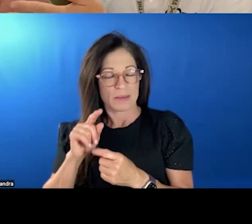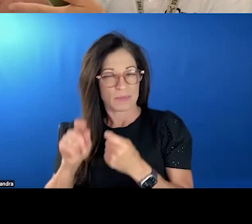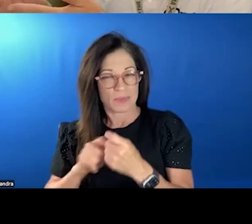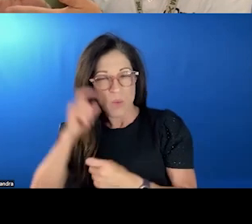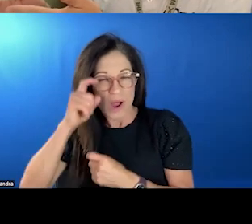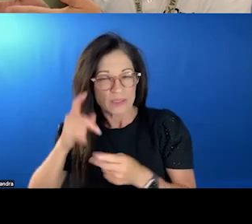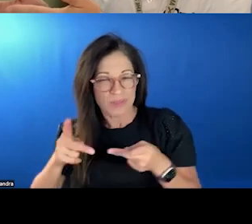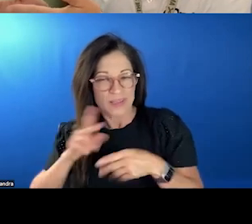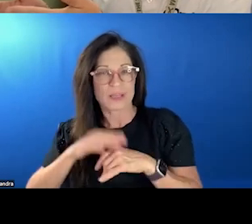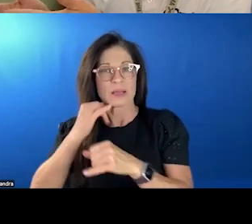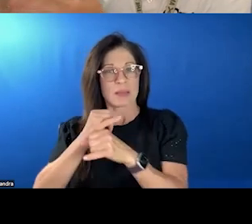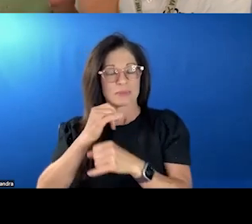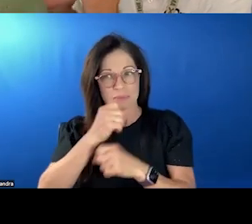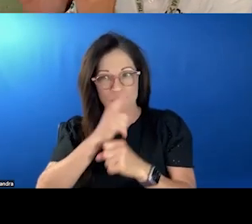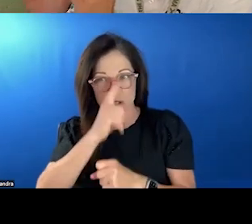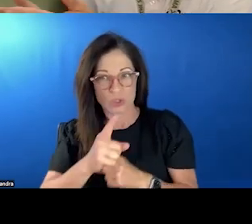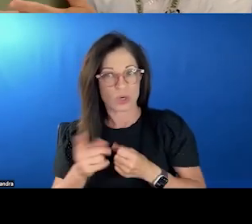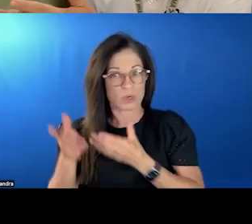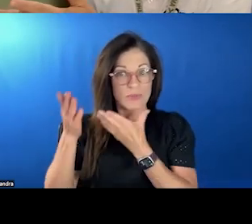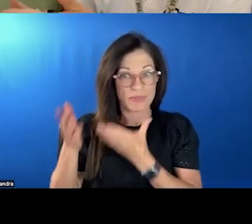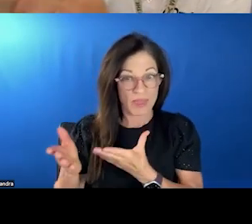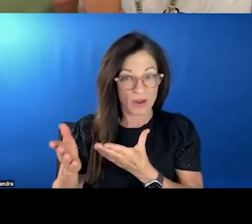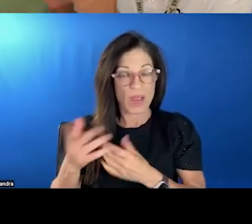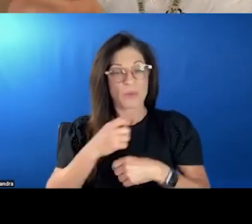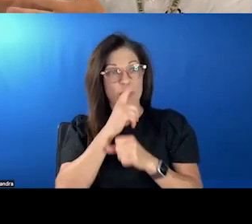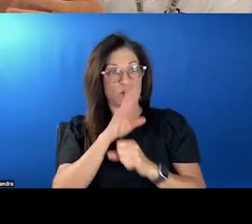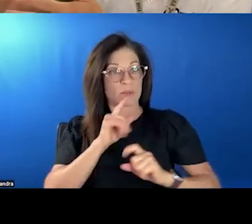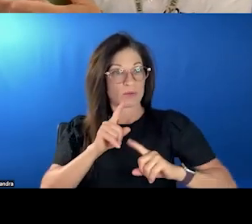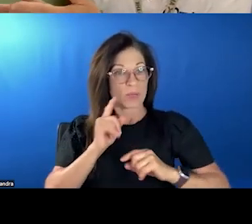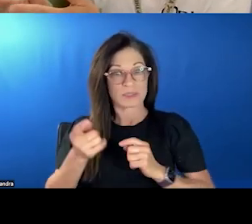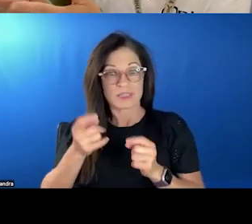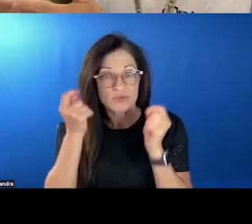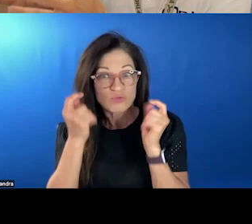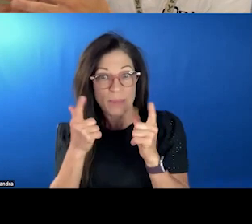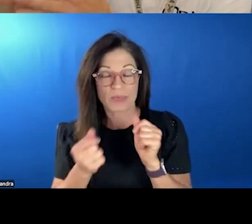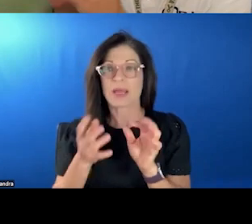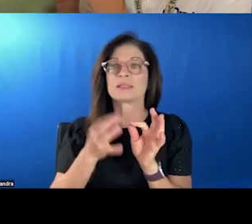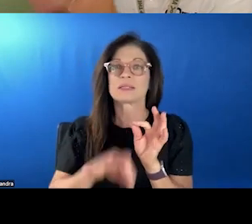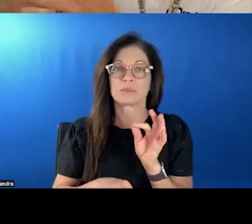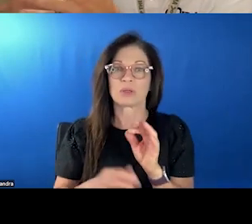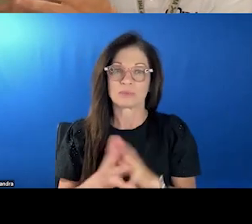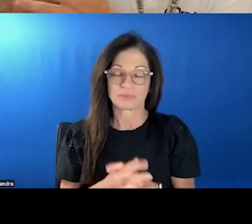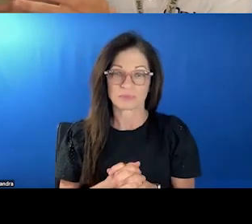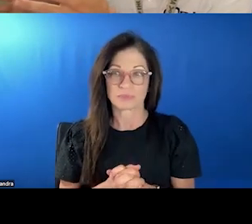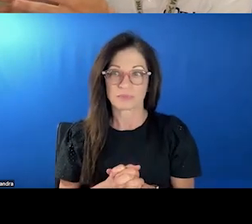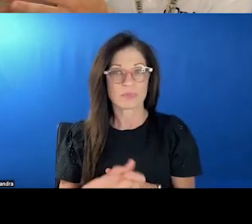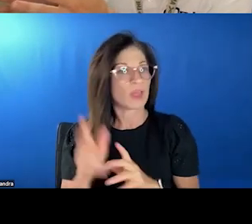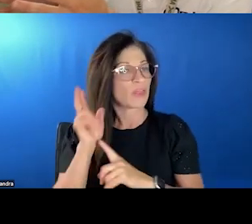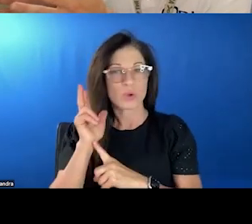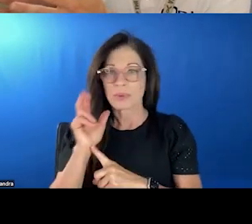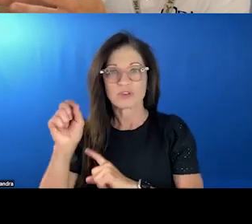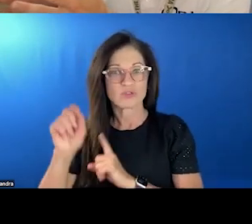make access for law enforcement officers rapid and simple. It's a 3-minute drop